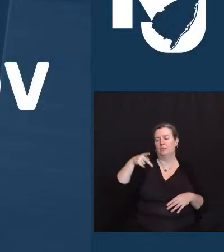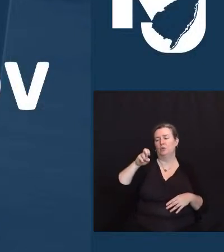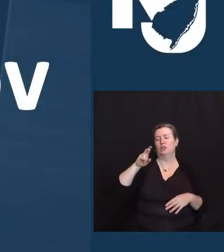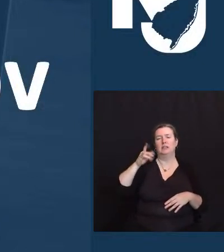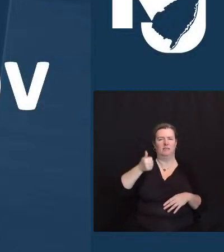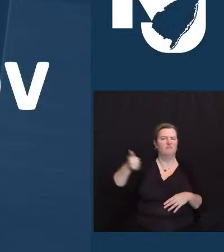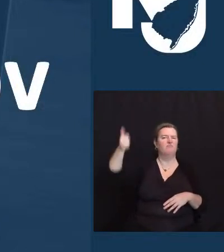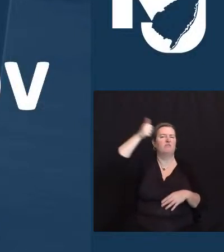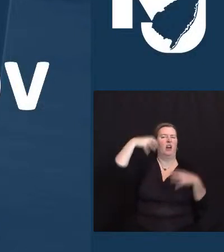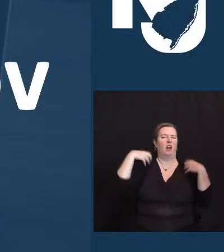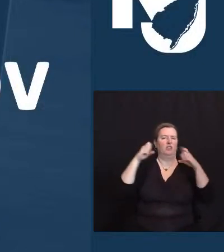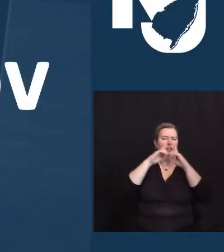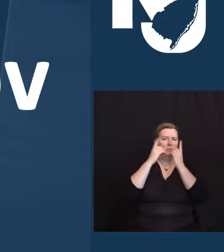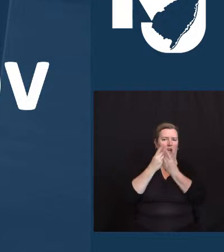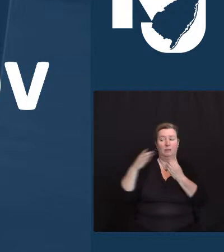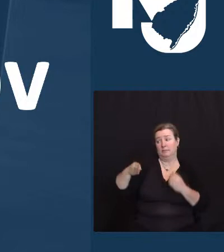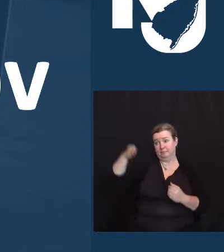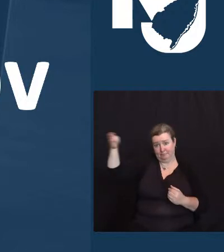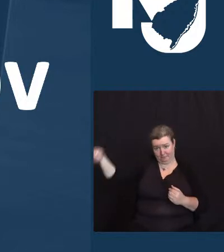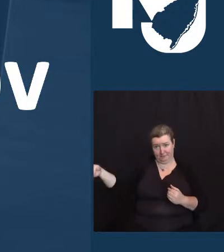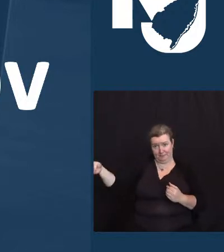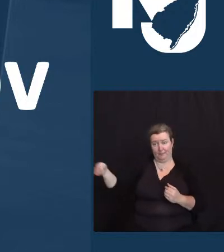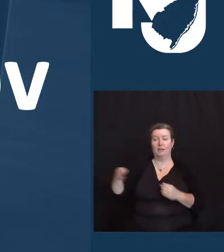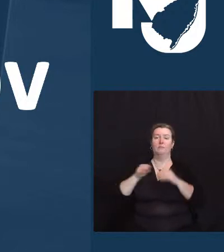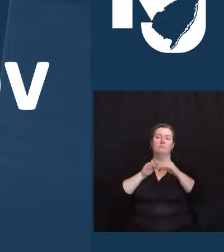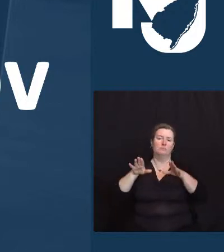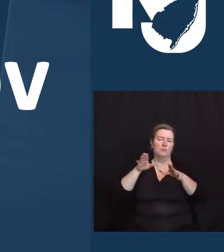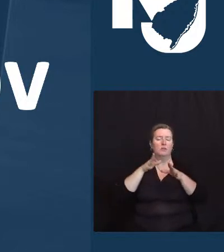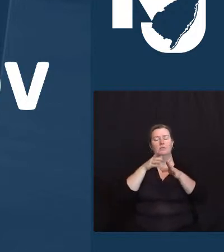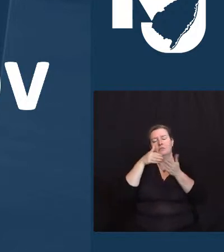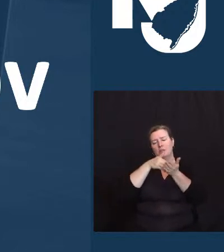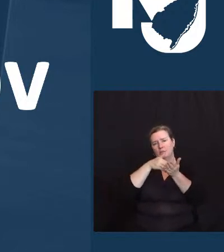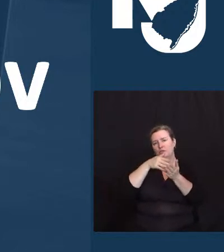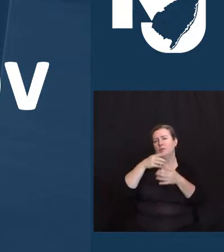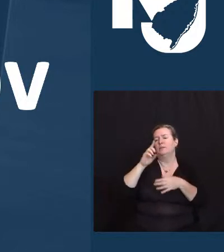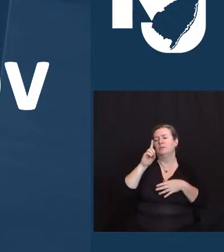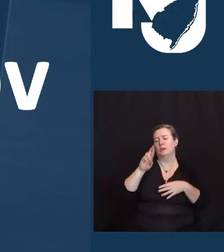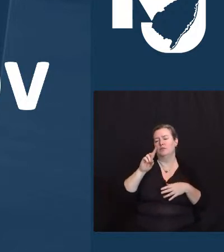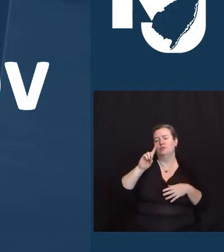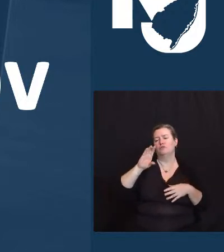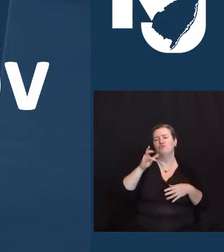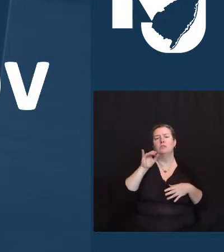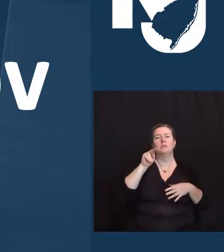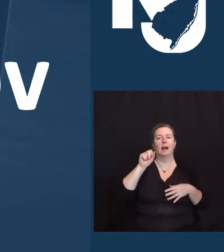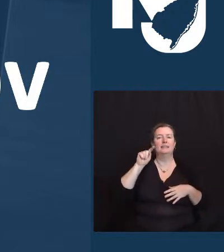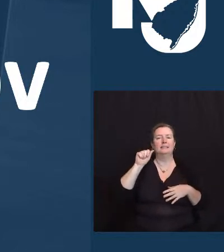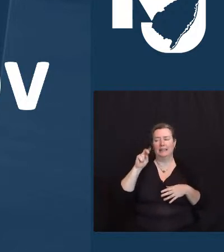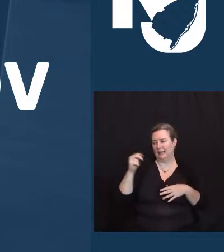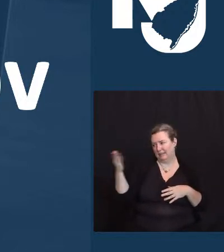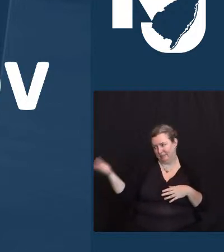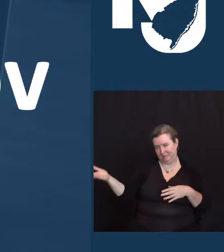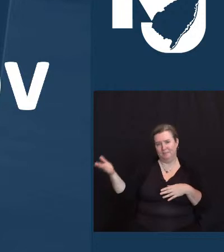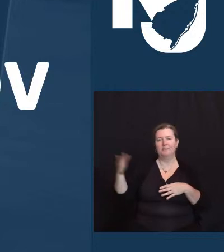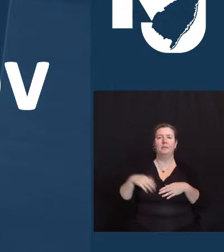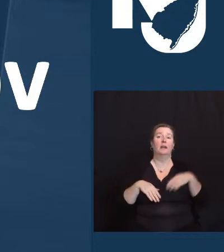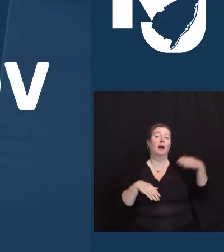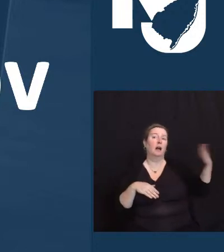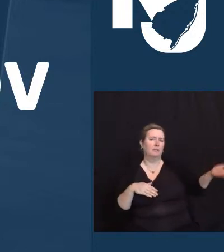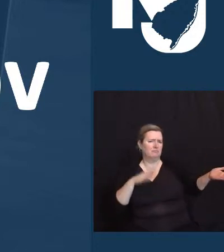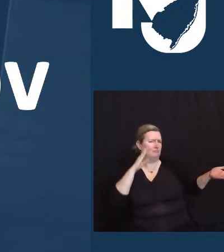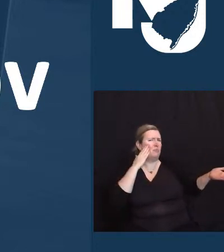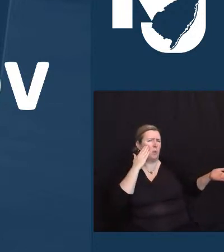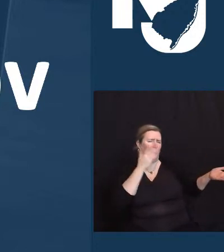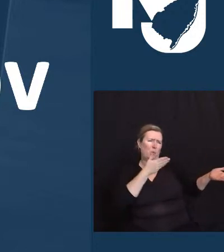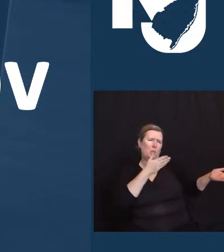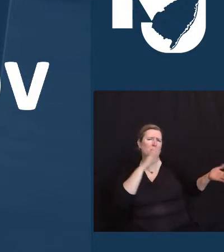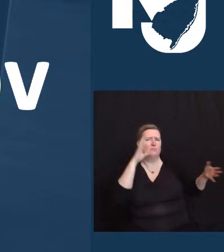right, another familiar face, the state's epidemiologist, Dr. Christina Tan. Great to have you both. To my left, another guy who needs no introduction, Superintendent of the State